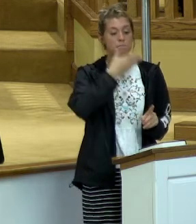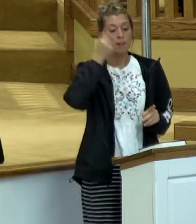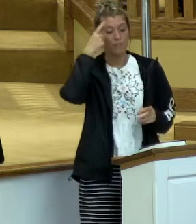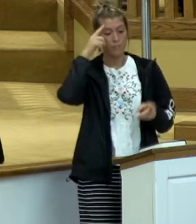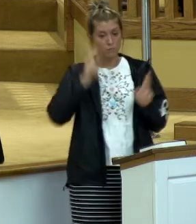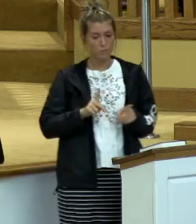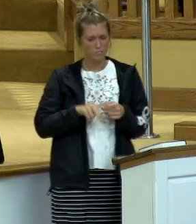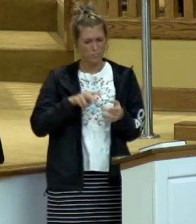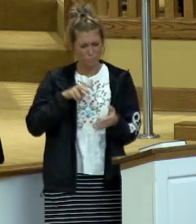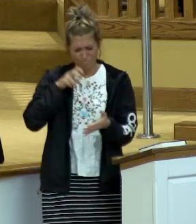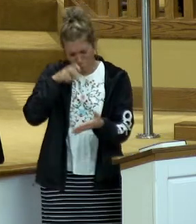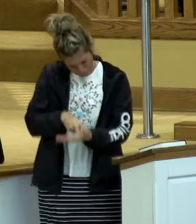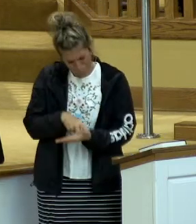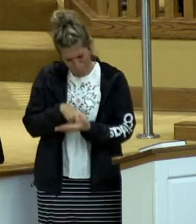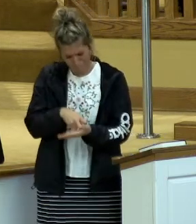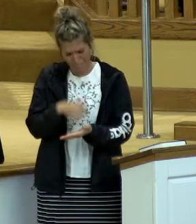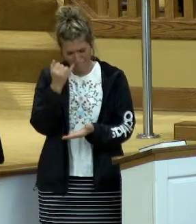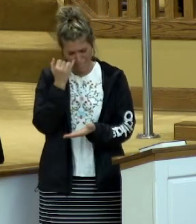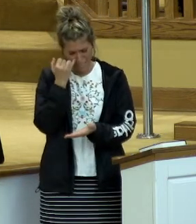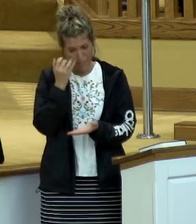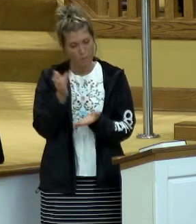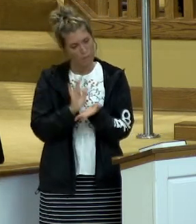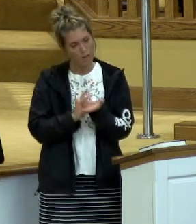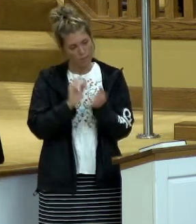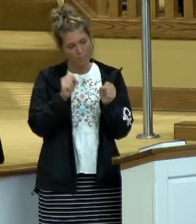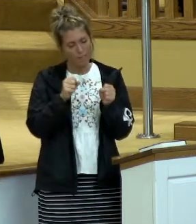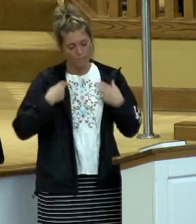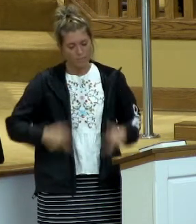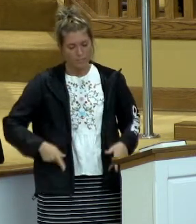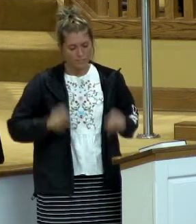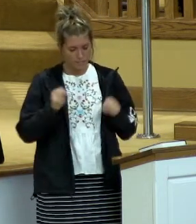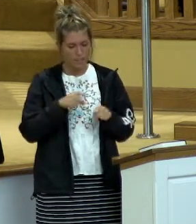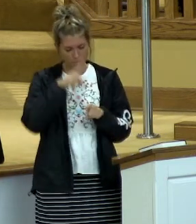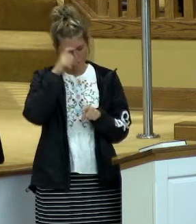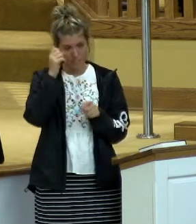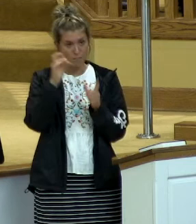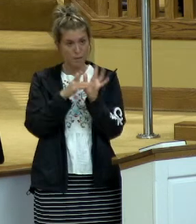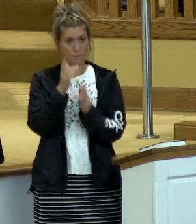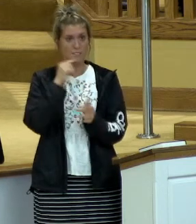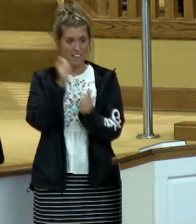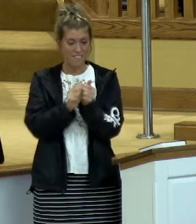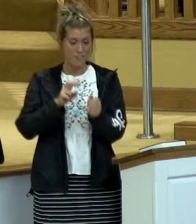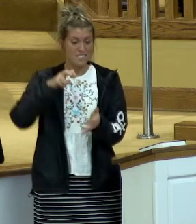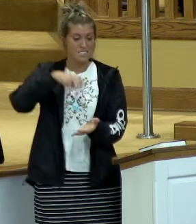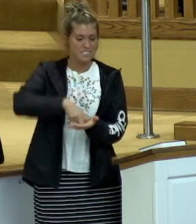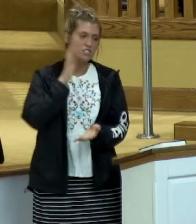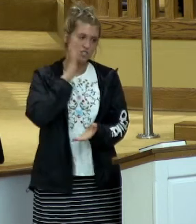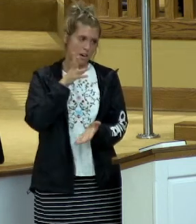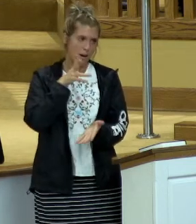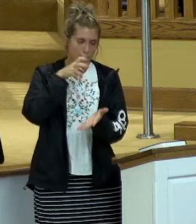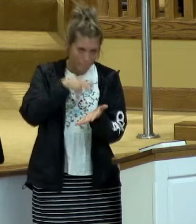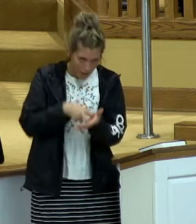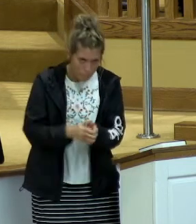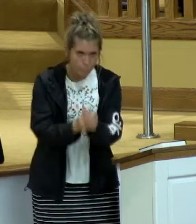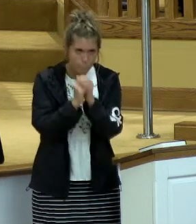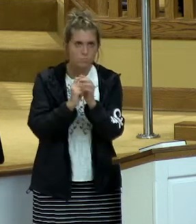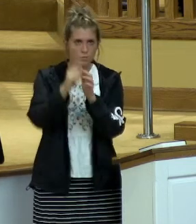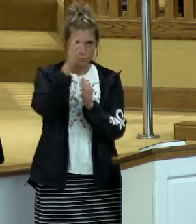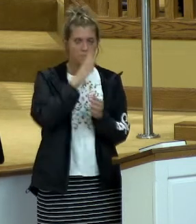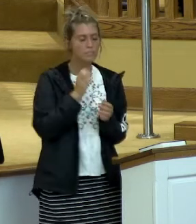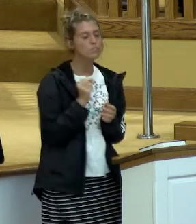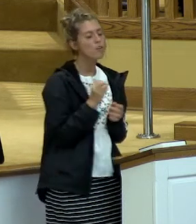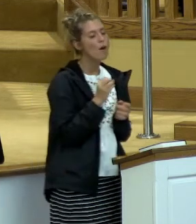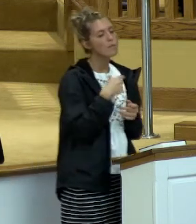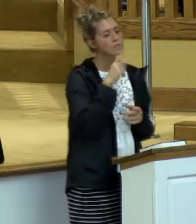it's better for a person to be on their knees if medically possible, because it says in the Bible that every knee shall bow. And that's a great statement. It's an honoring of God.